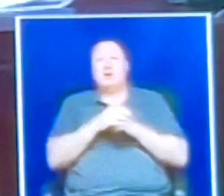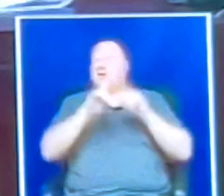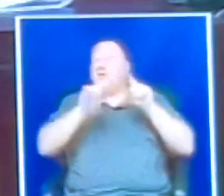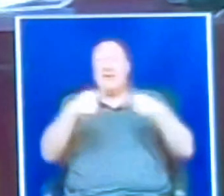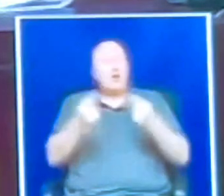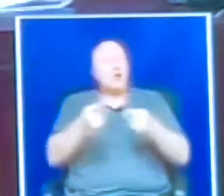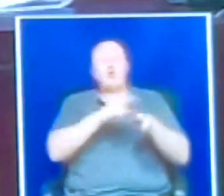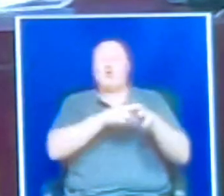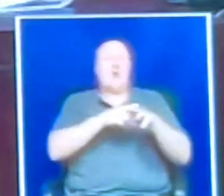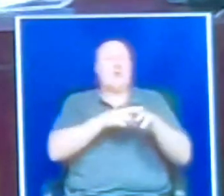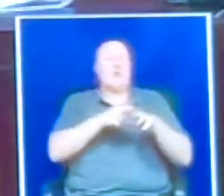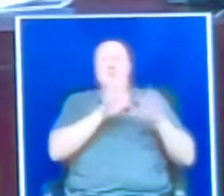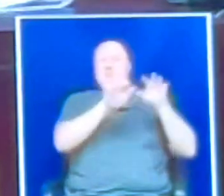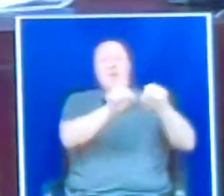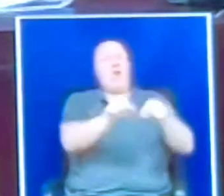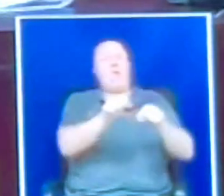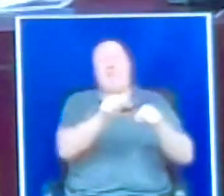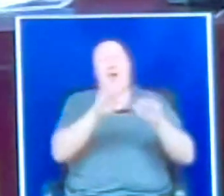racist state.